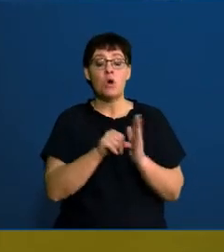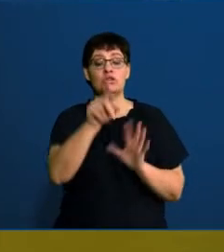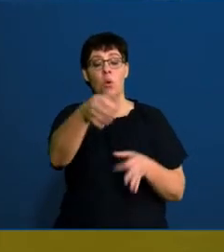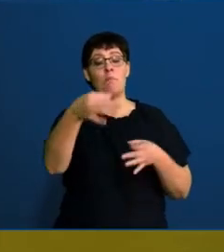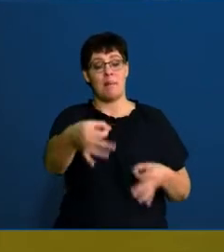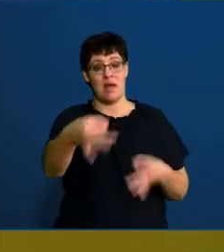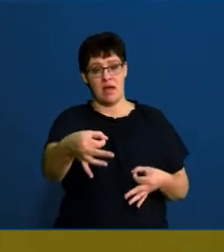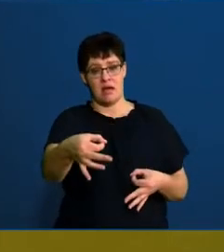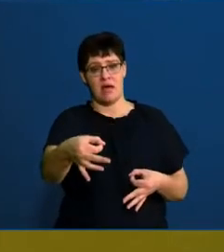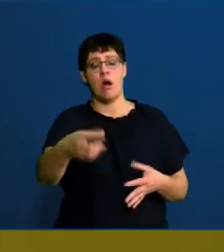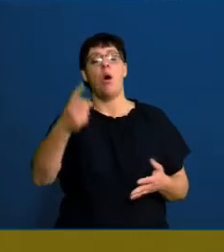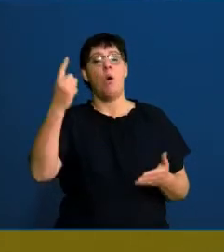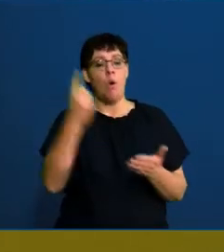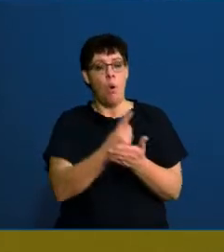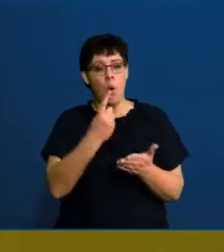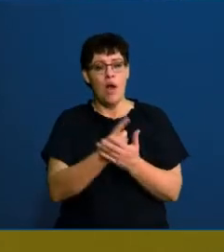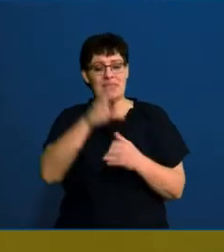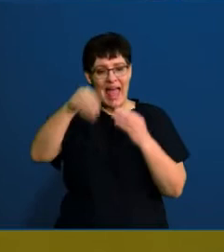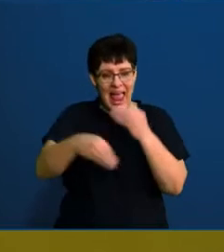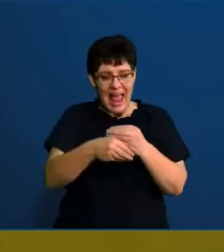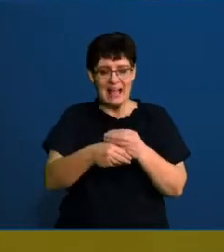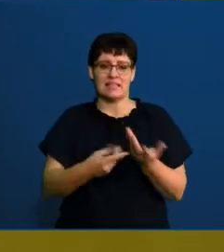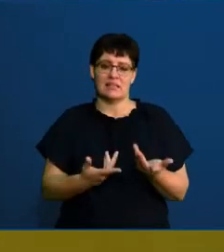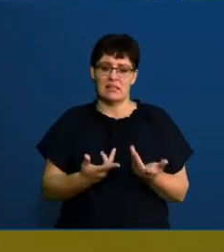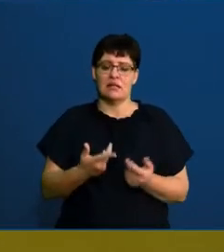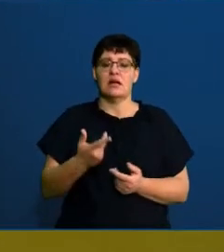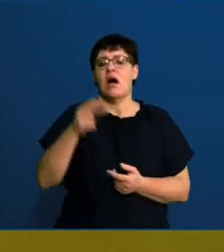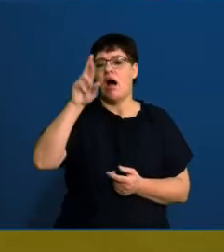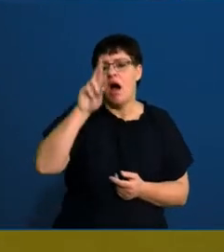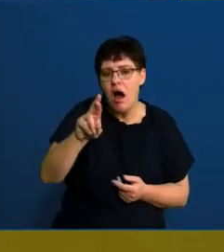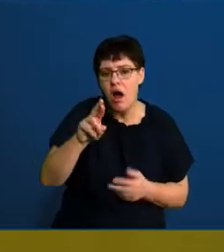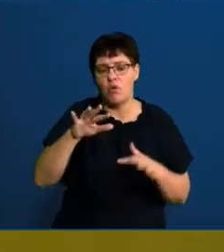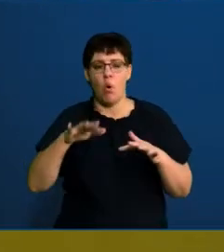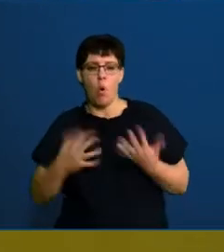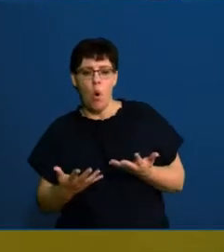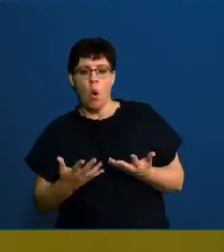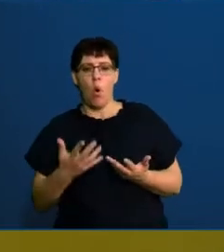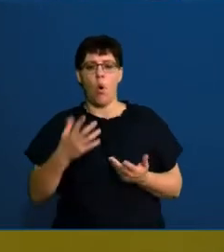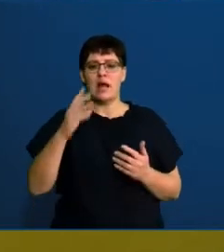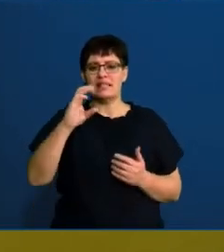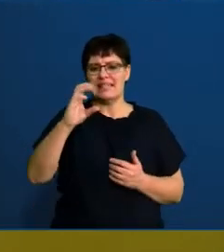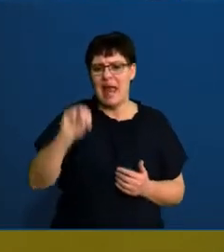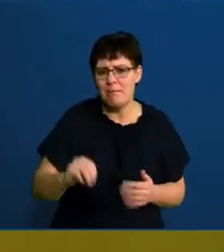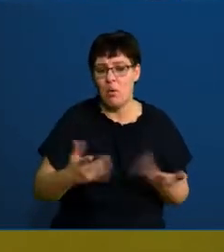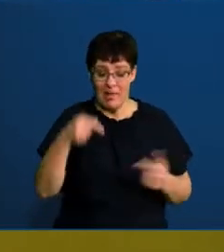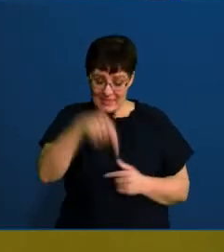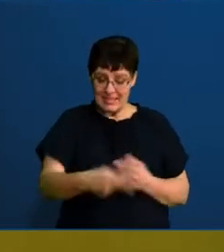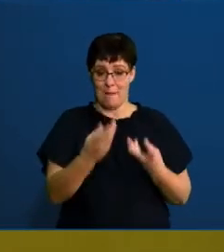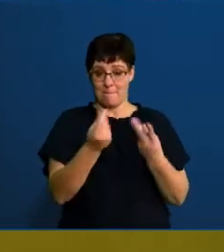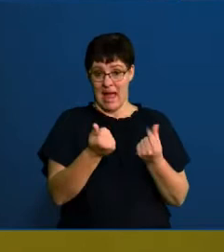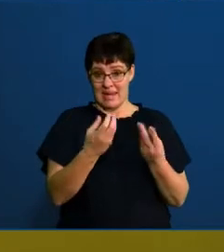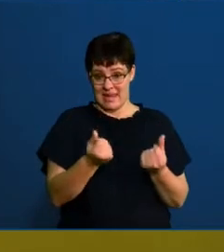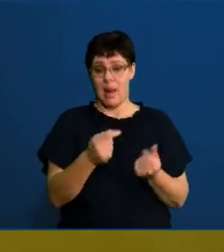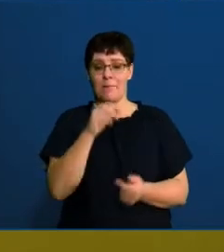is always to add a unit. Maths Lit always has a context. In this case, we're dealing with money, so our unit